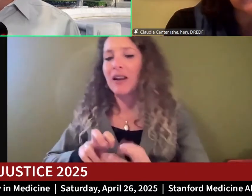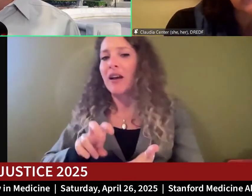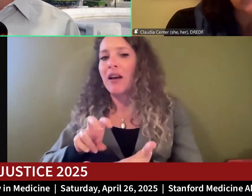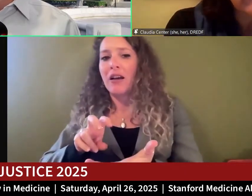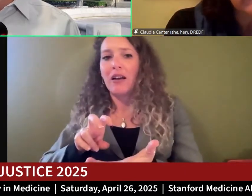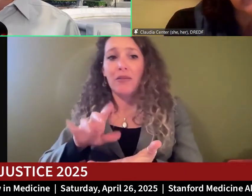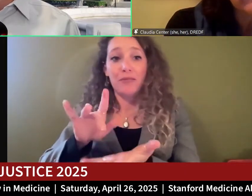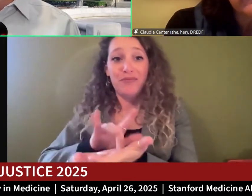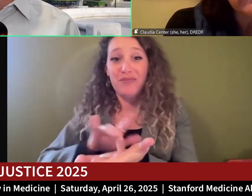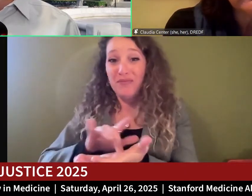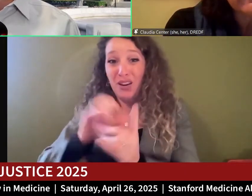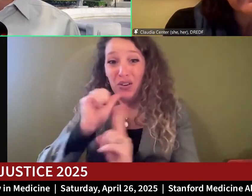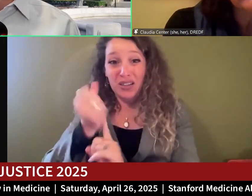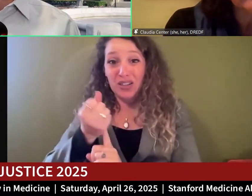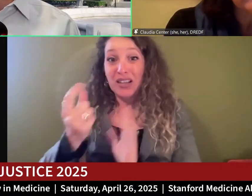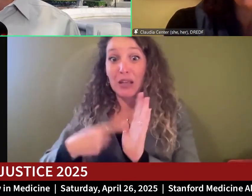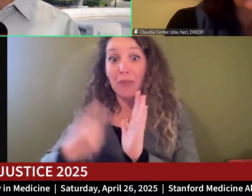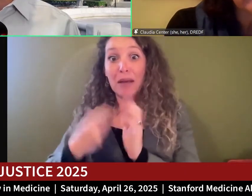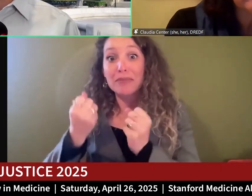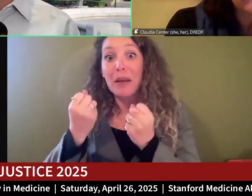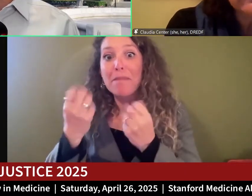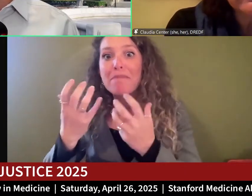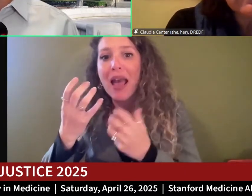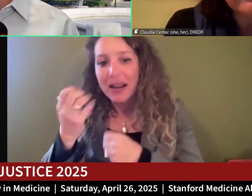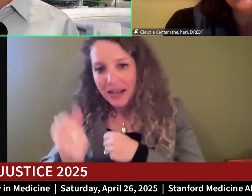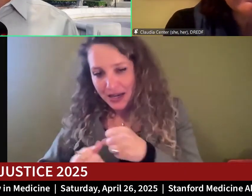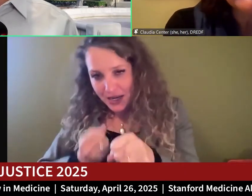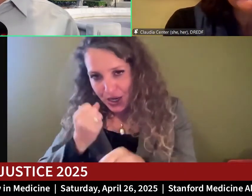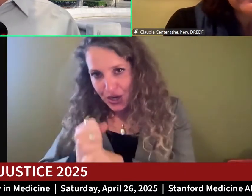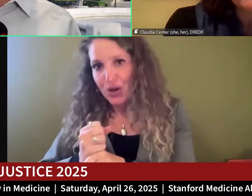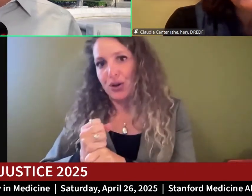at times wait several years for their claim to be considered.